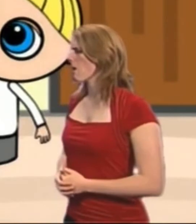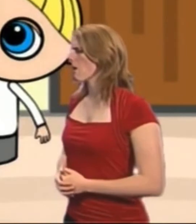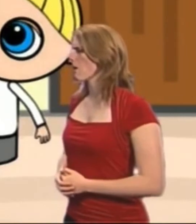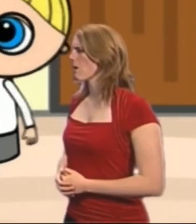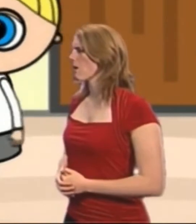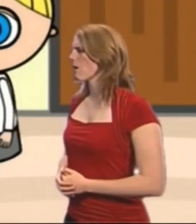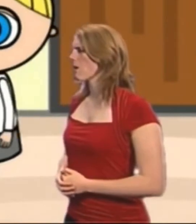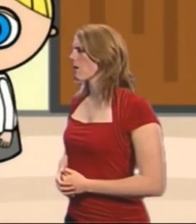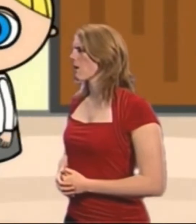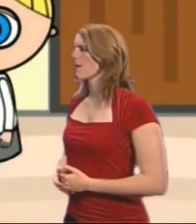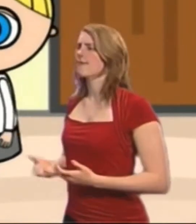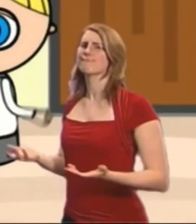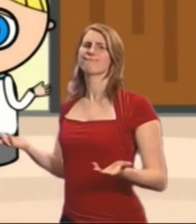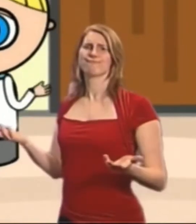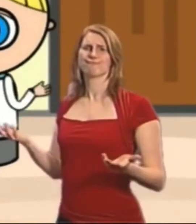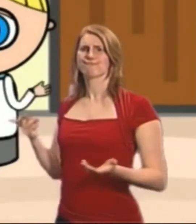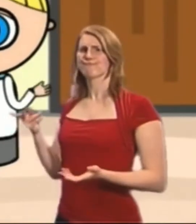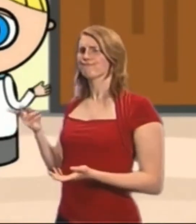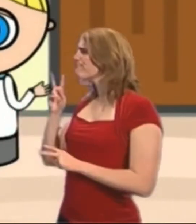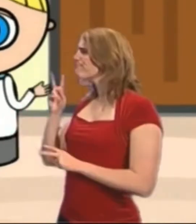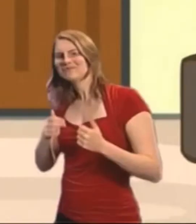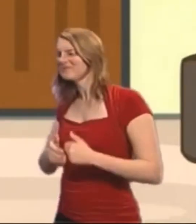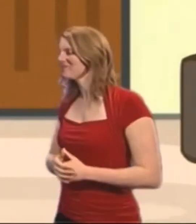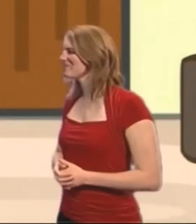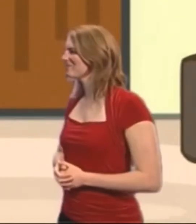Ooh, looks like we won't be watching anything.